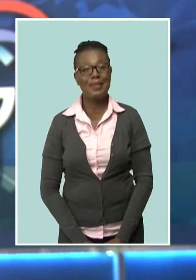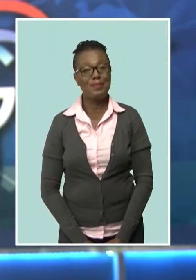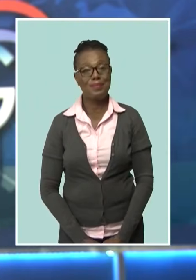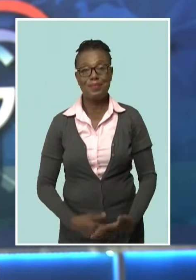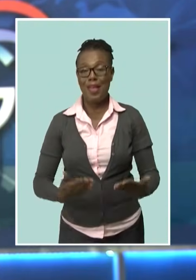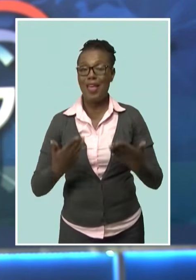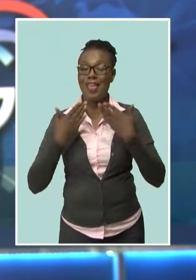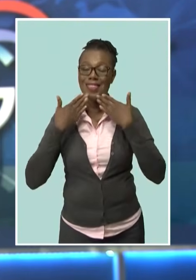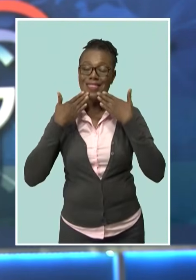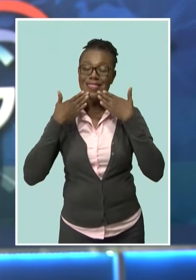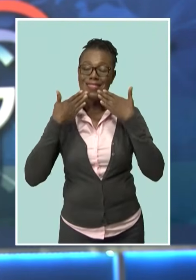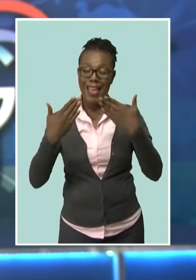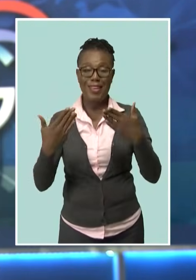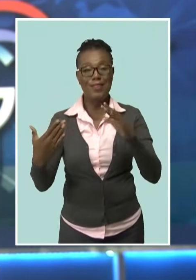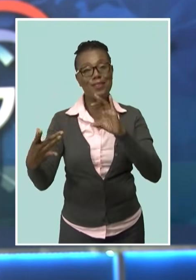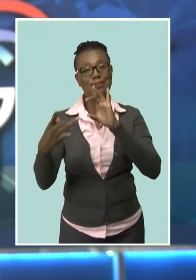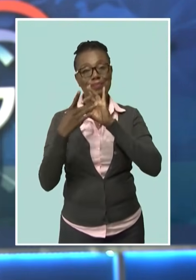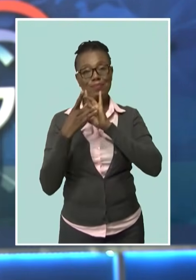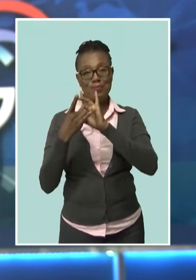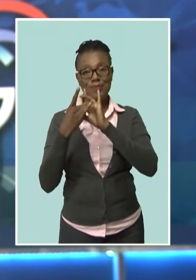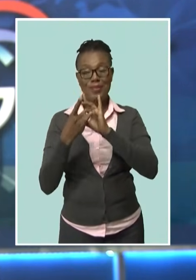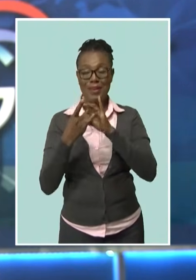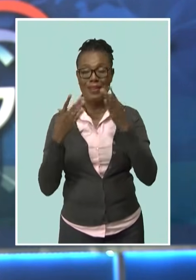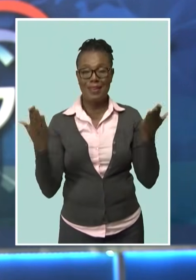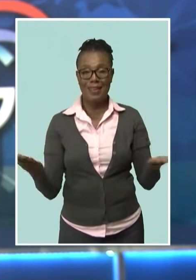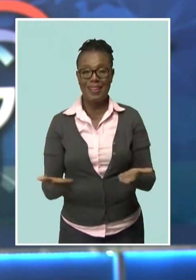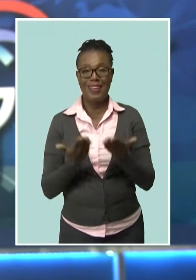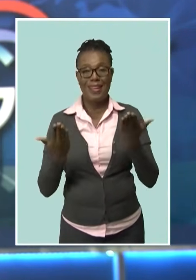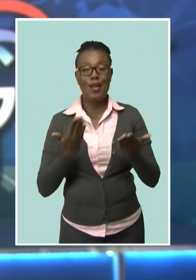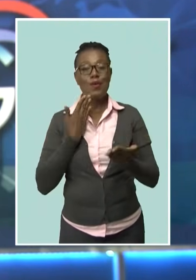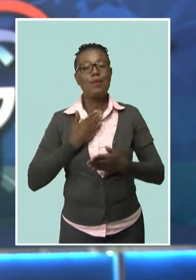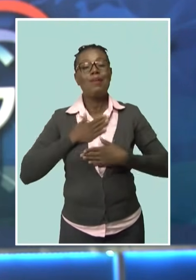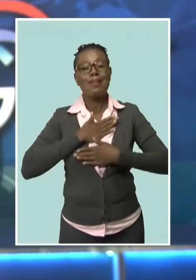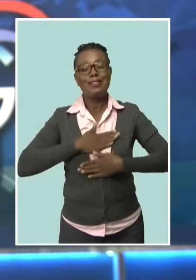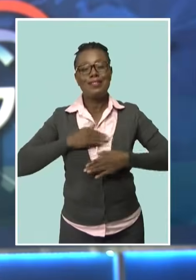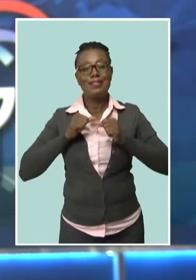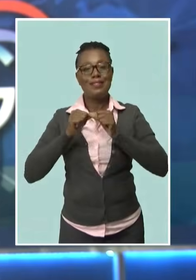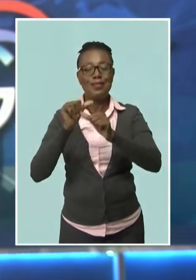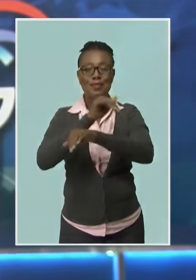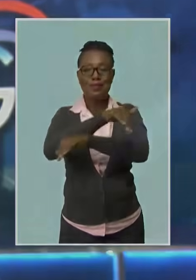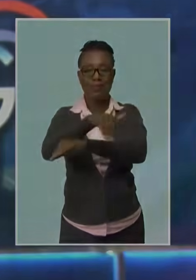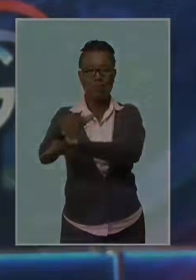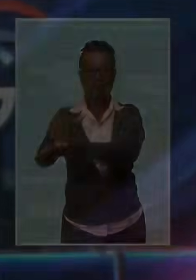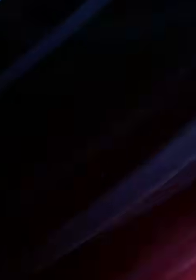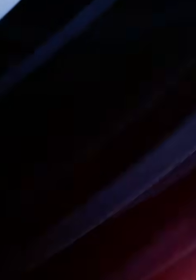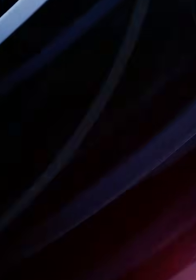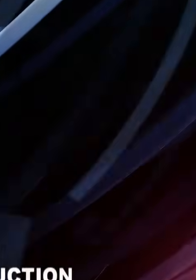news. Thank you so much for spending your time with us. Do enjoy the rest of your night.